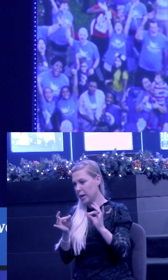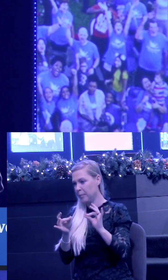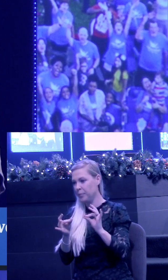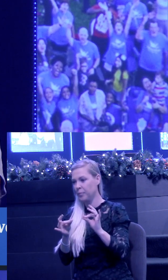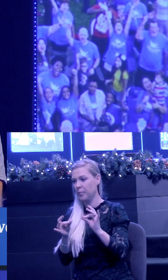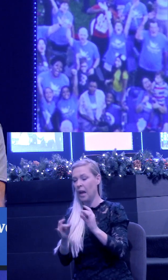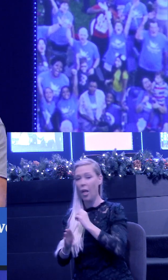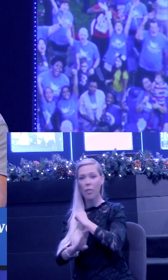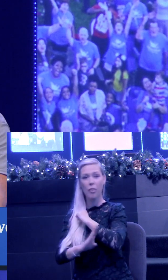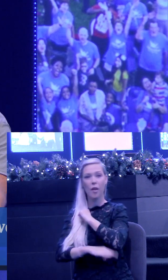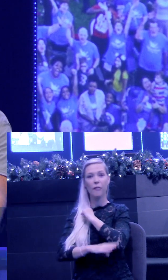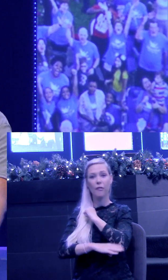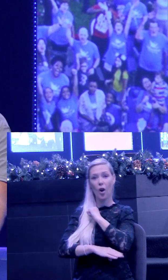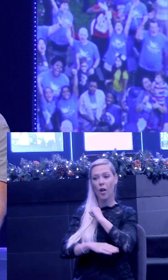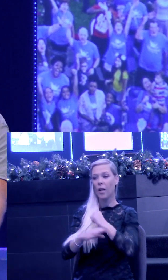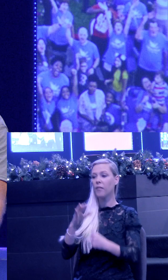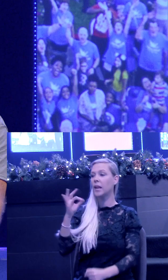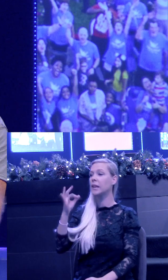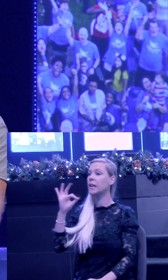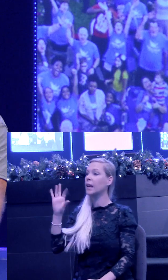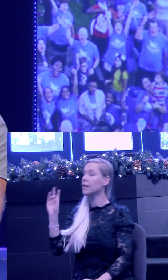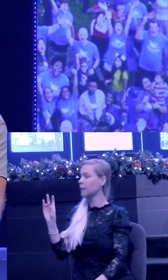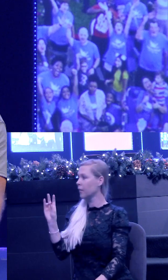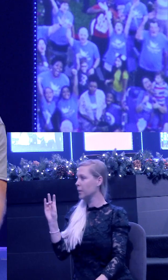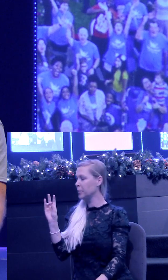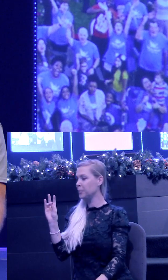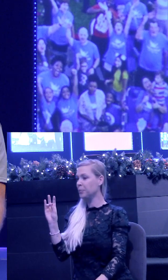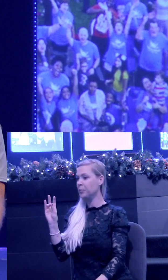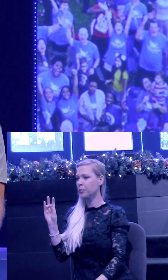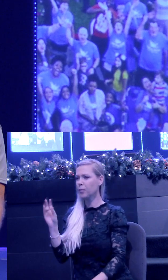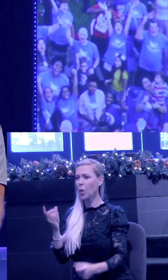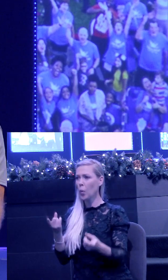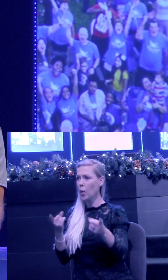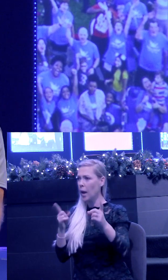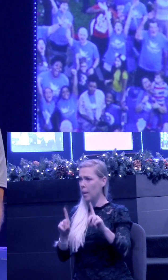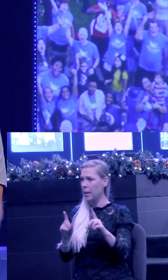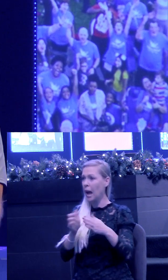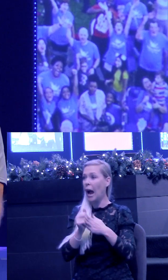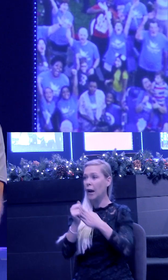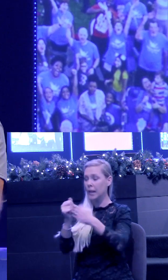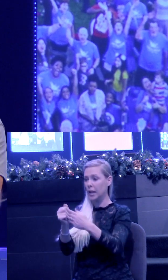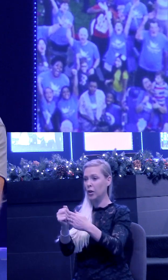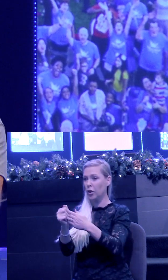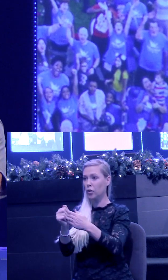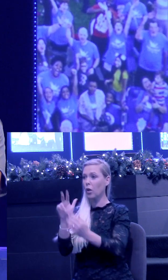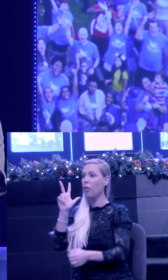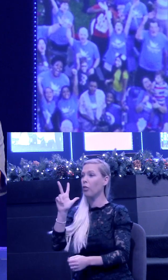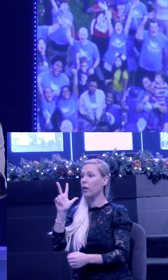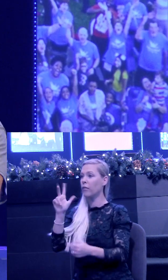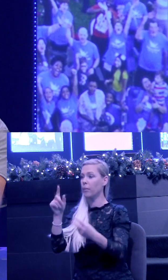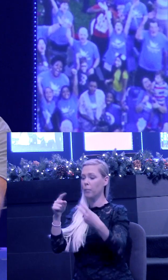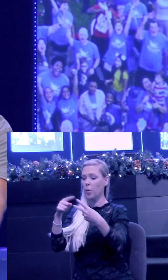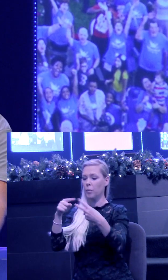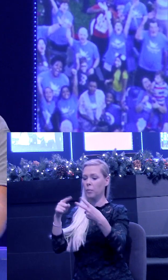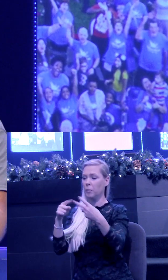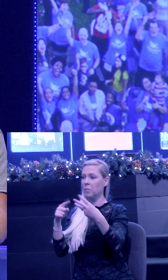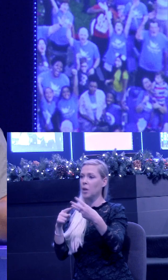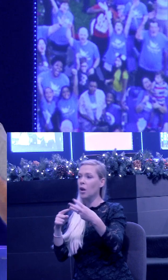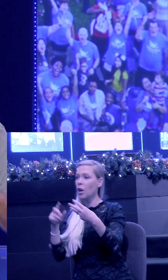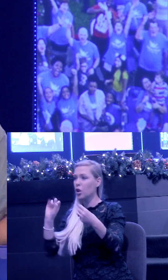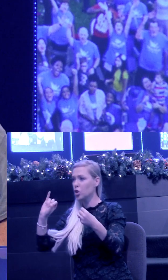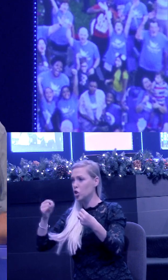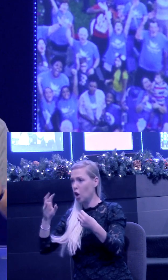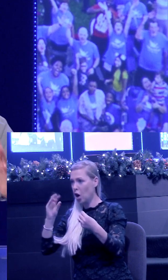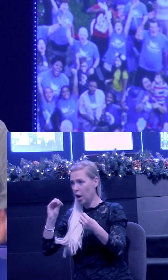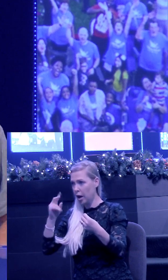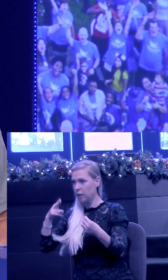the fall of 1997, and our leaders, three of us, John Chase and Mike Gearhart and myself, we